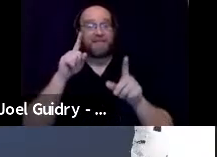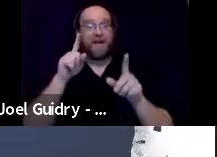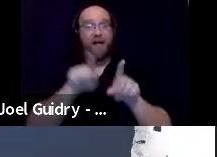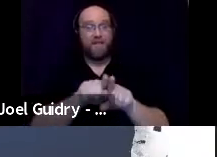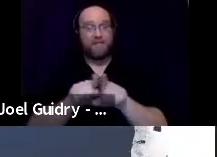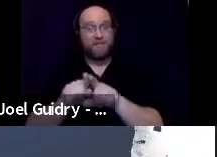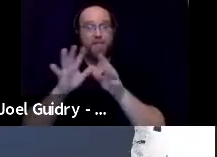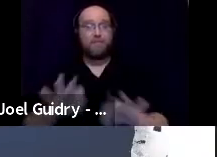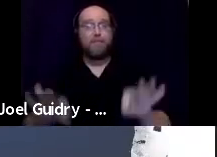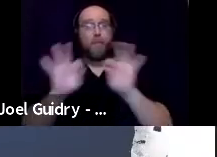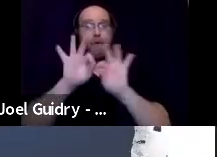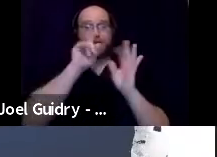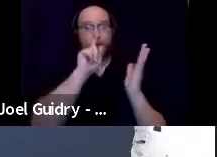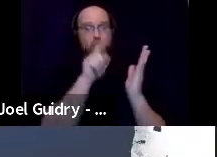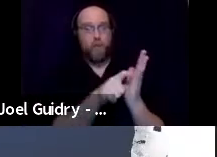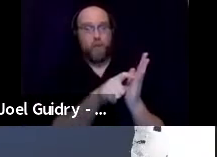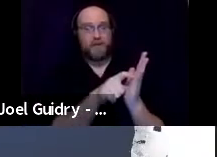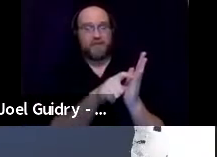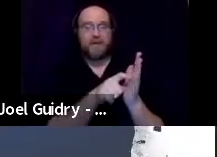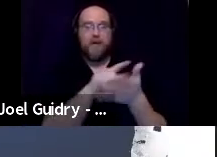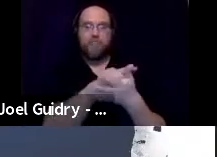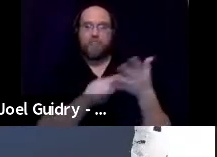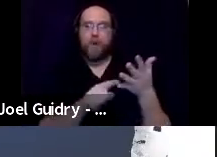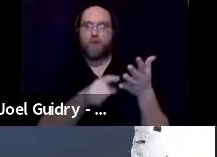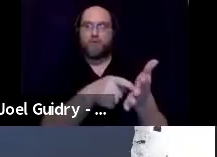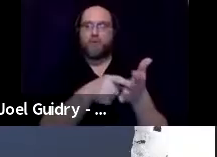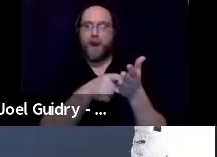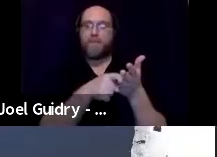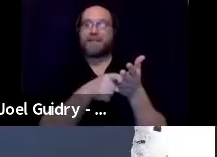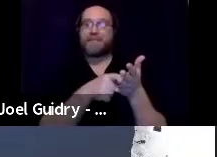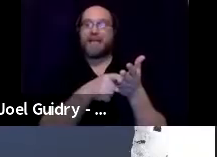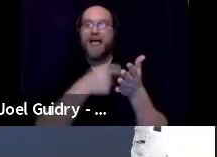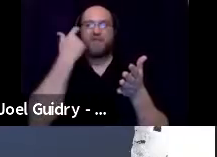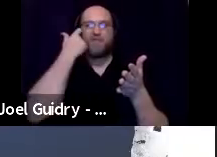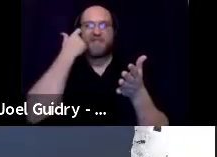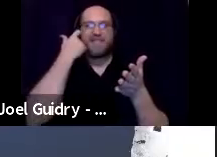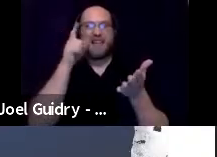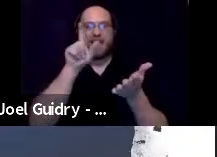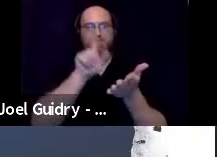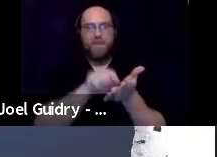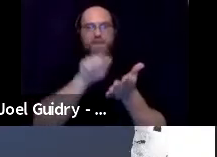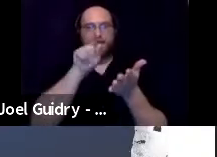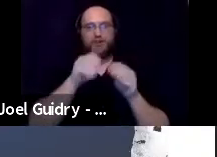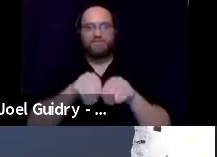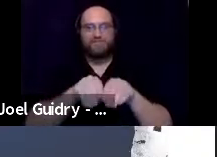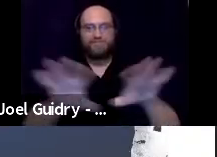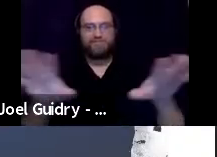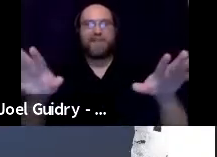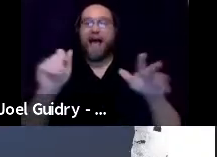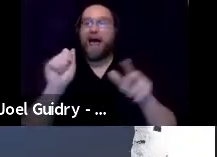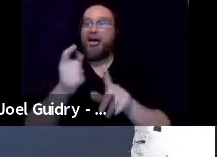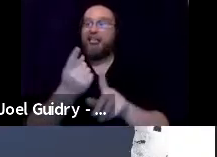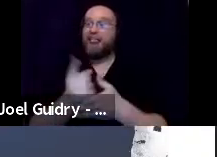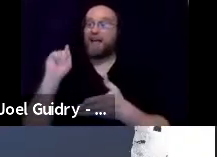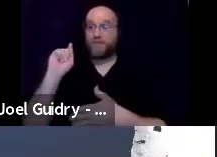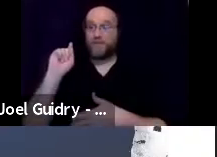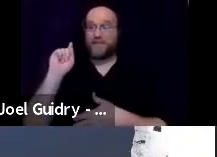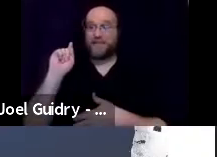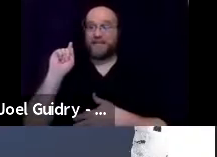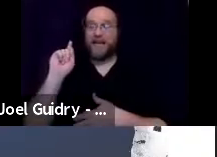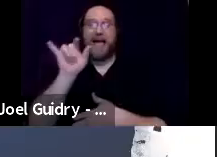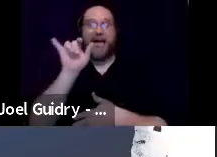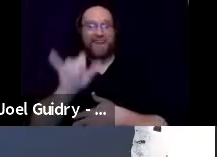these requirements, although they came out last week in a document, that was for